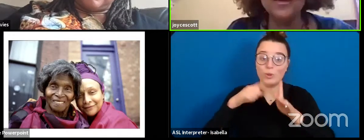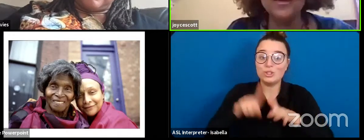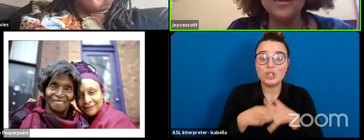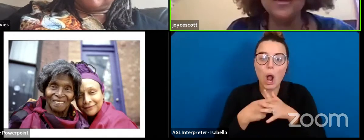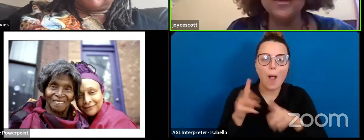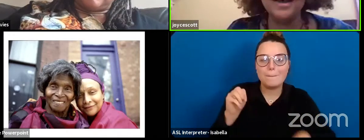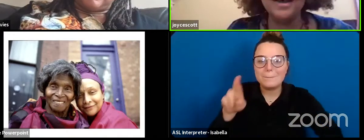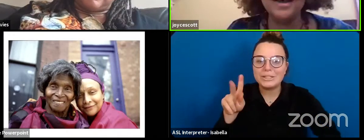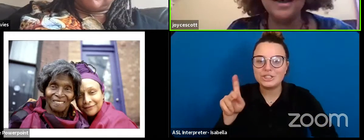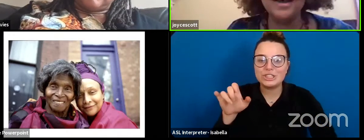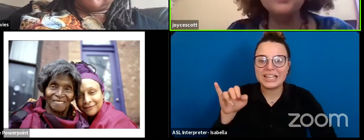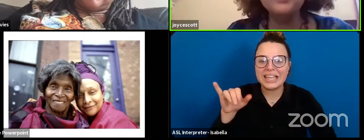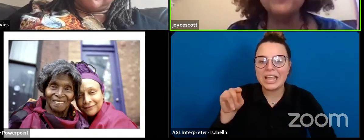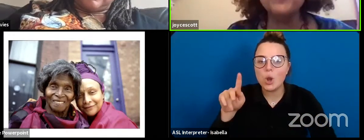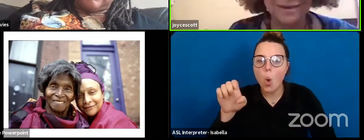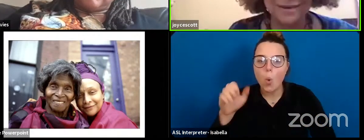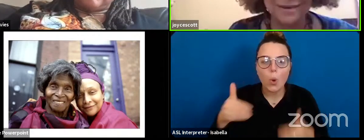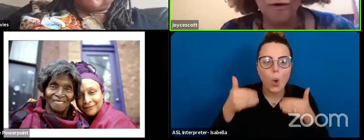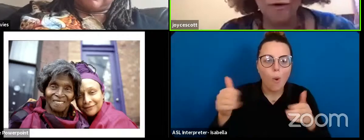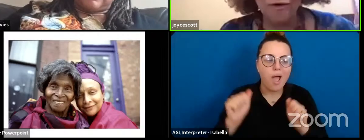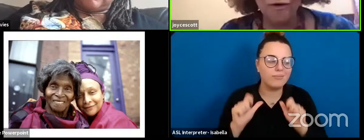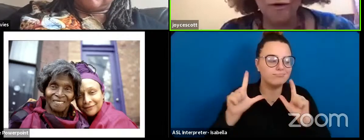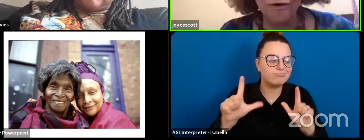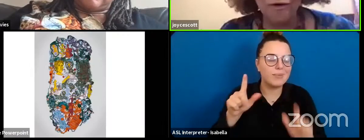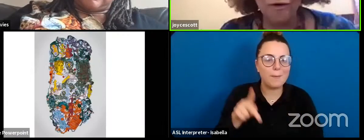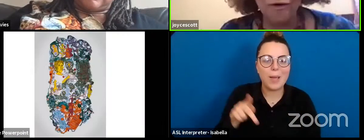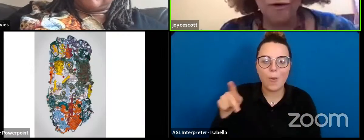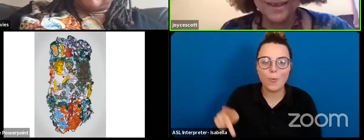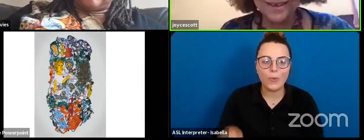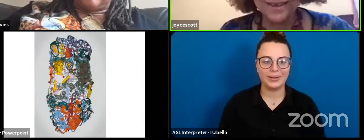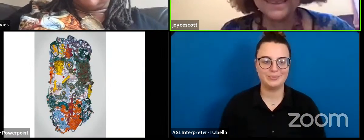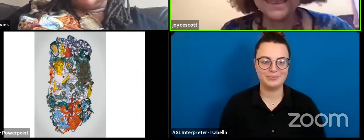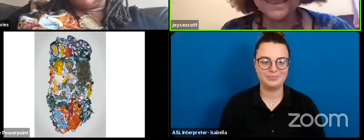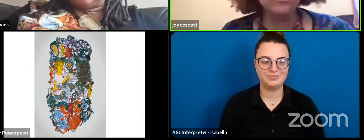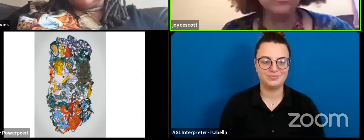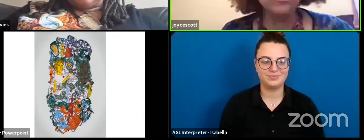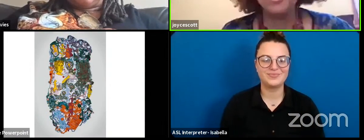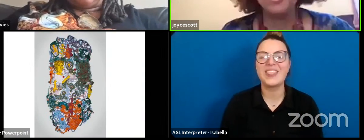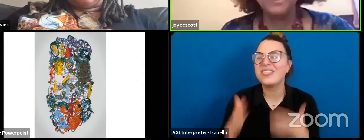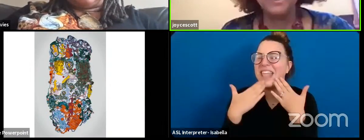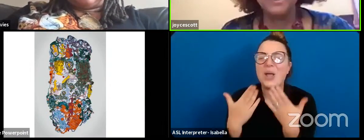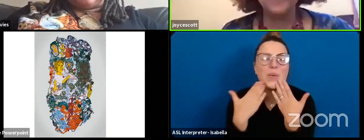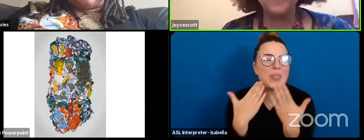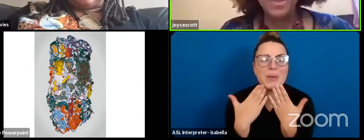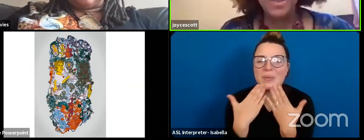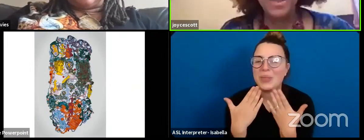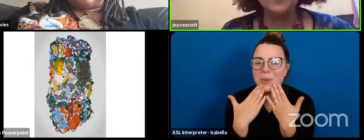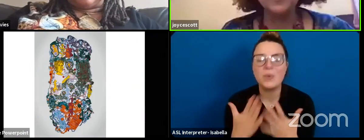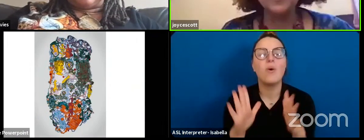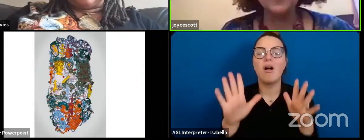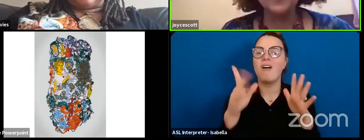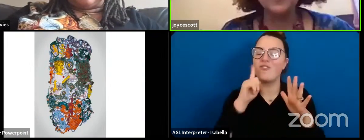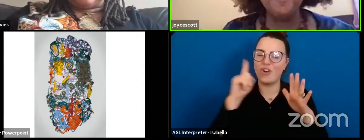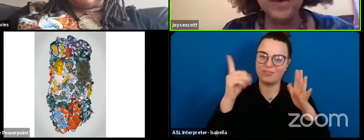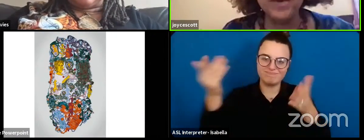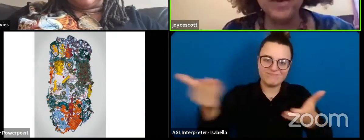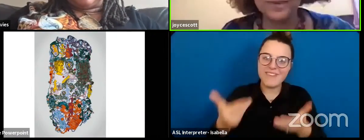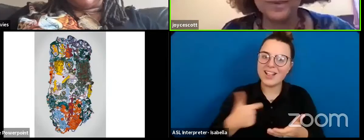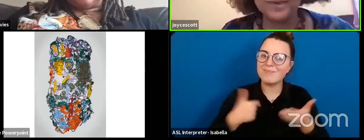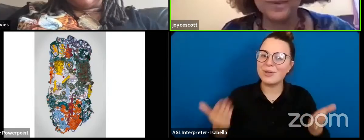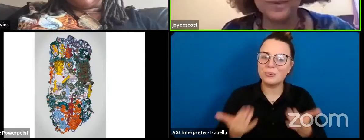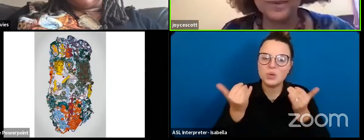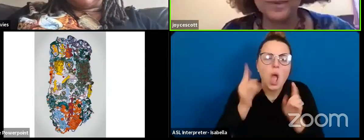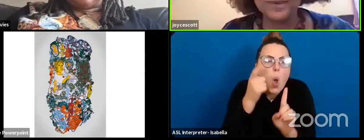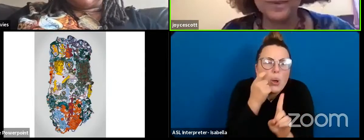start those images if we haven't already. Thank you, thank you, thank you for having me here today. Go back